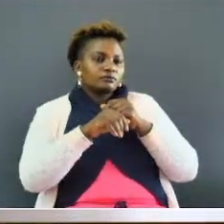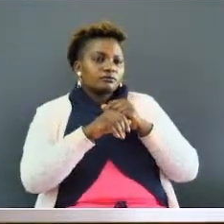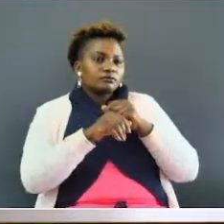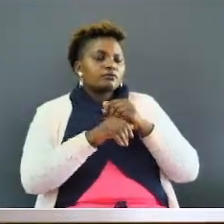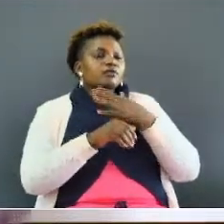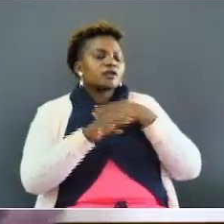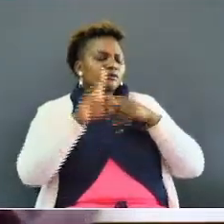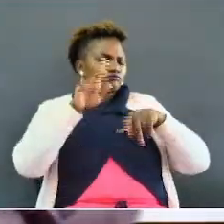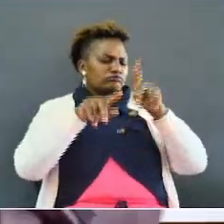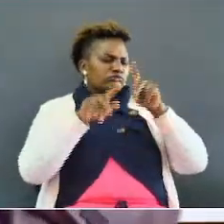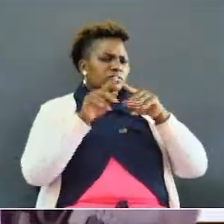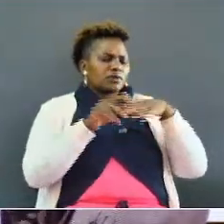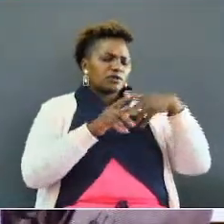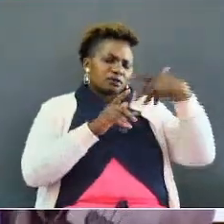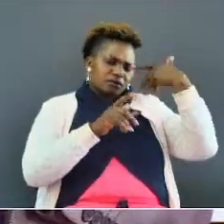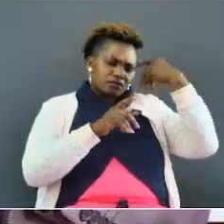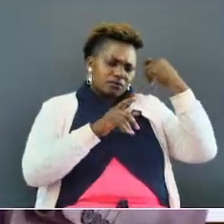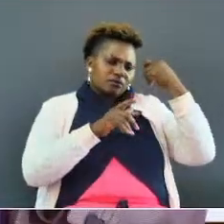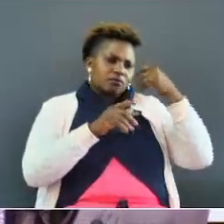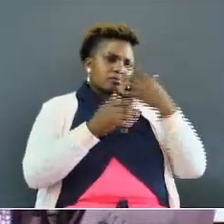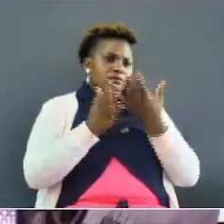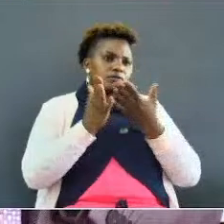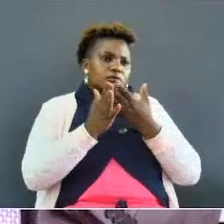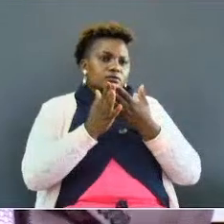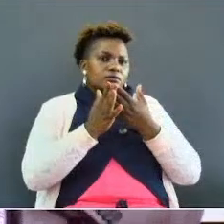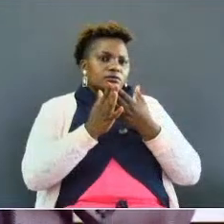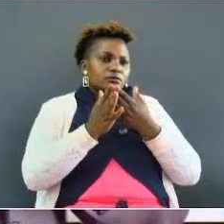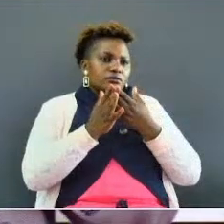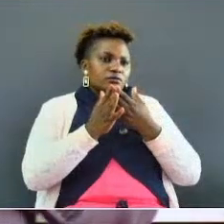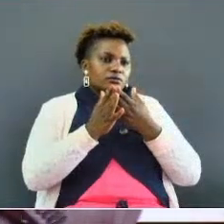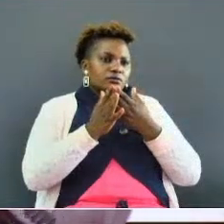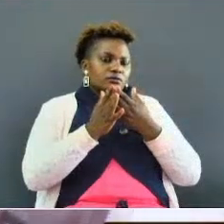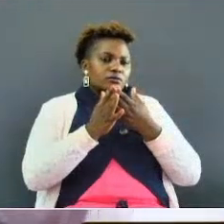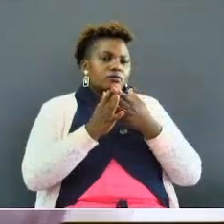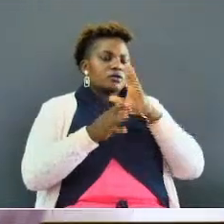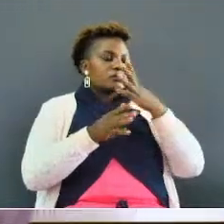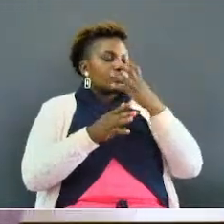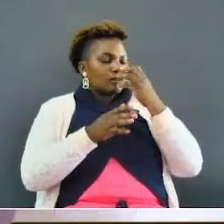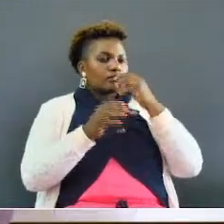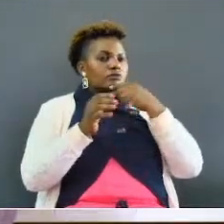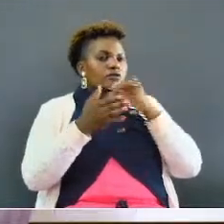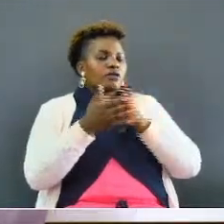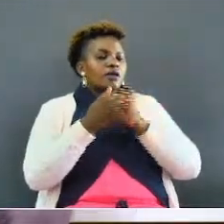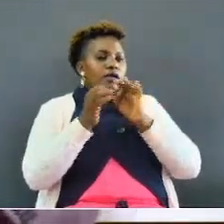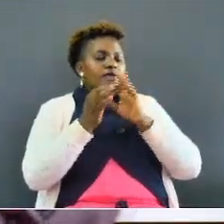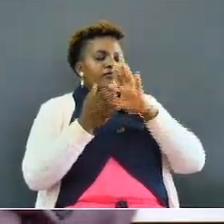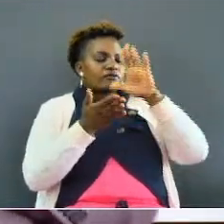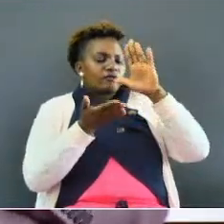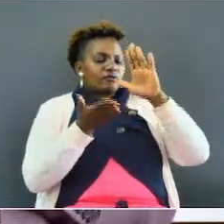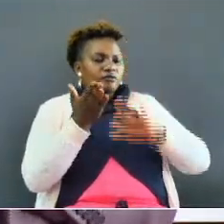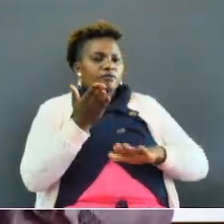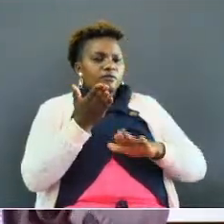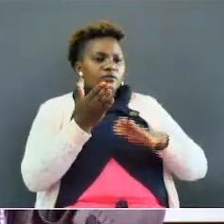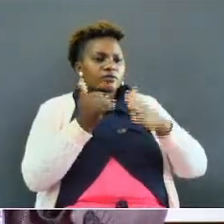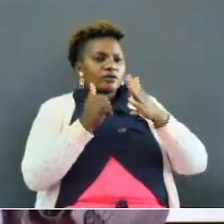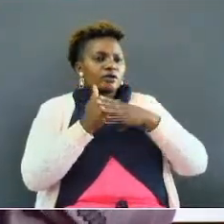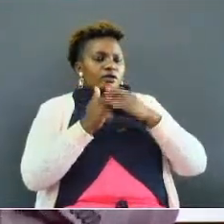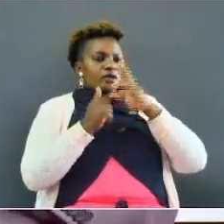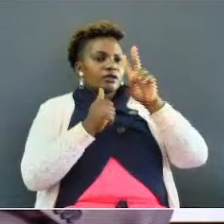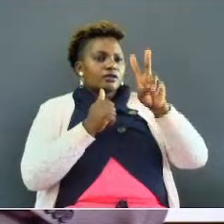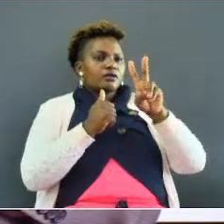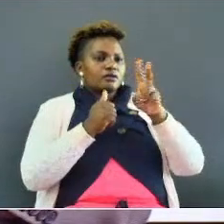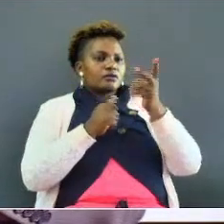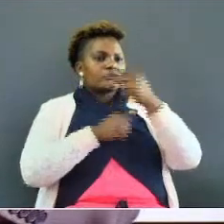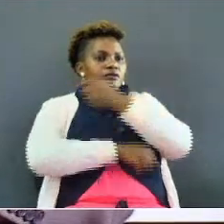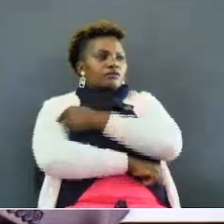need to monitor your temperature and your oxygen, so that if it falls below, say, 92, you need to come